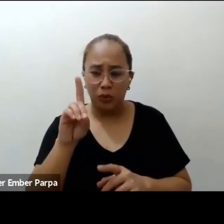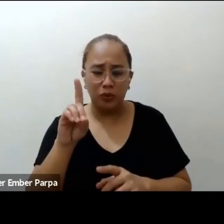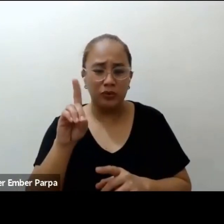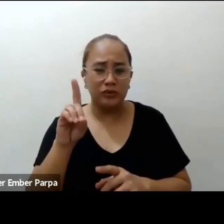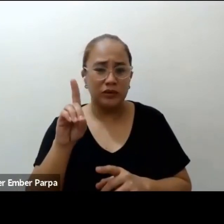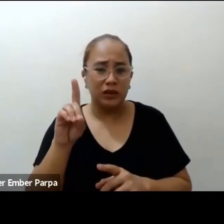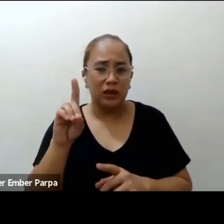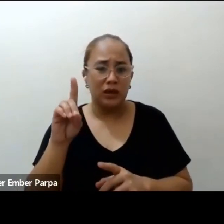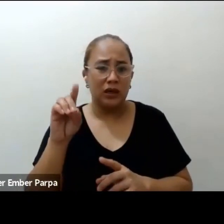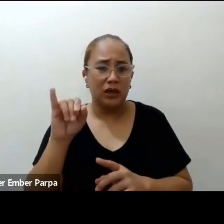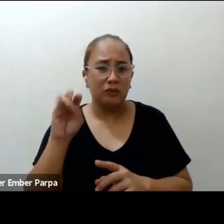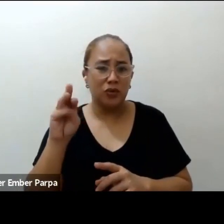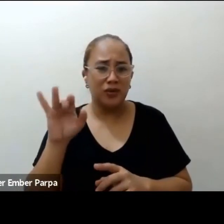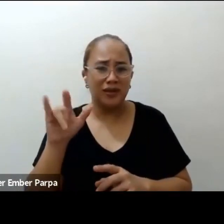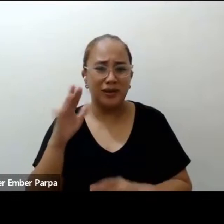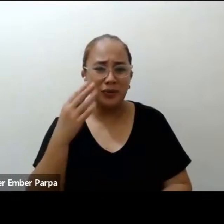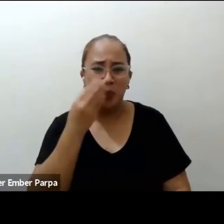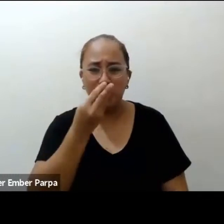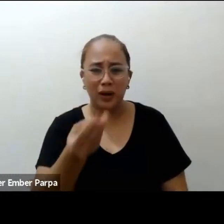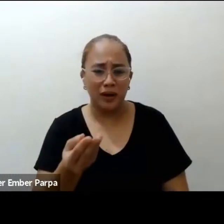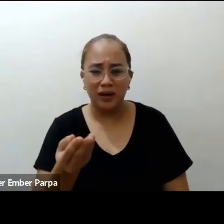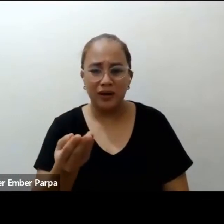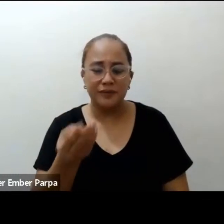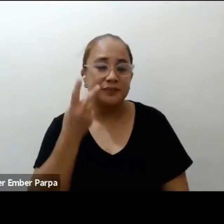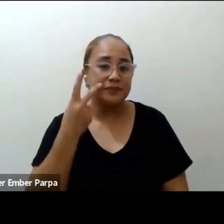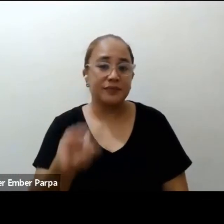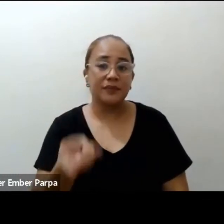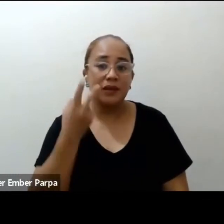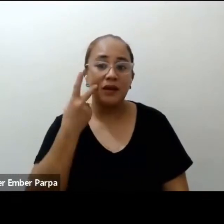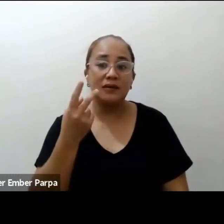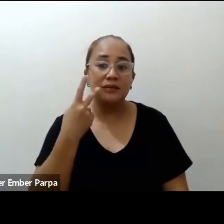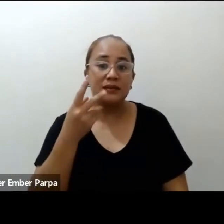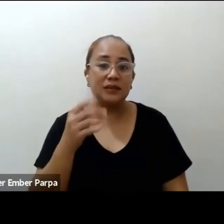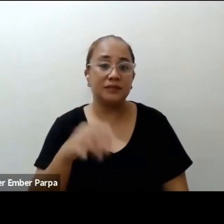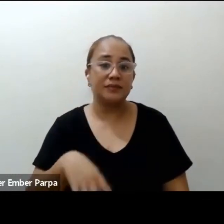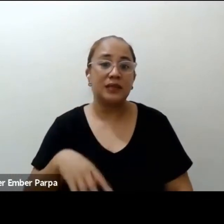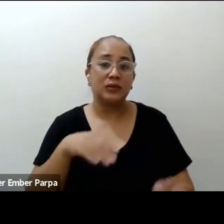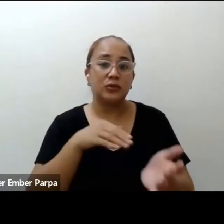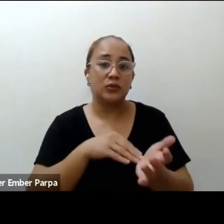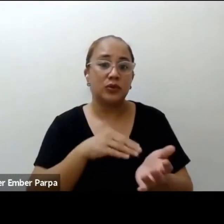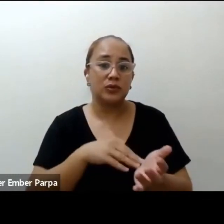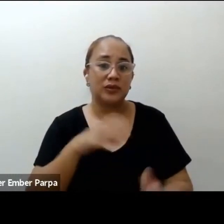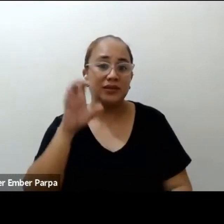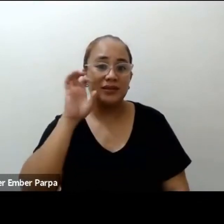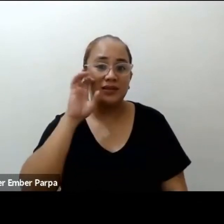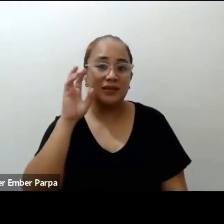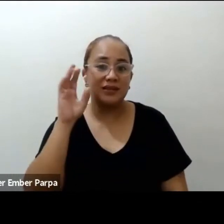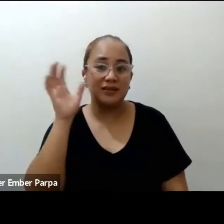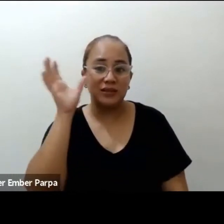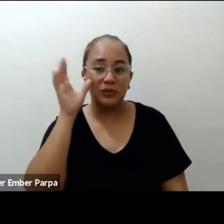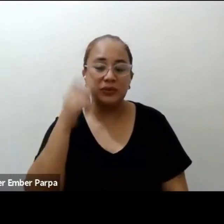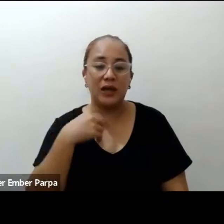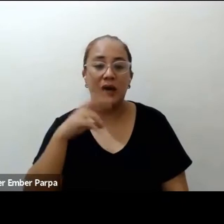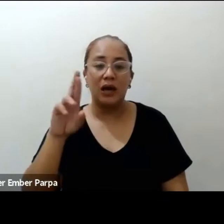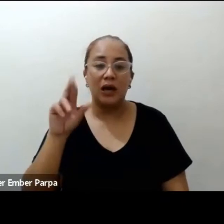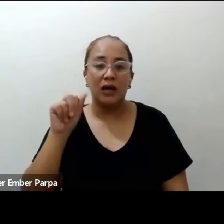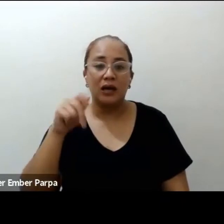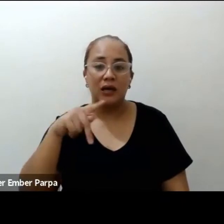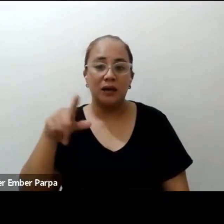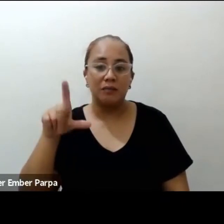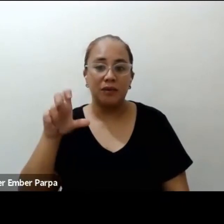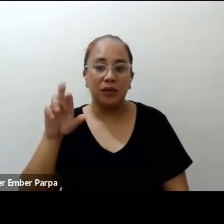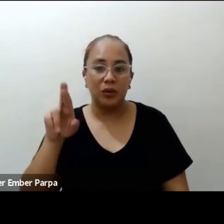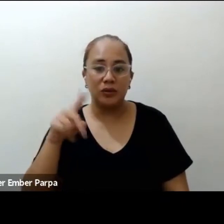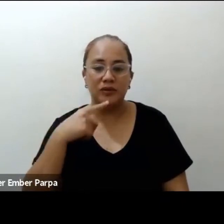up. Nag-ano nga si Dr. Cabral sa Rappler recently, and she described it in very